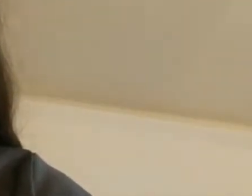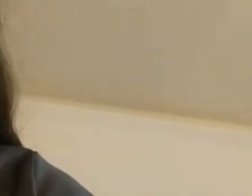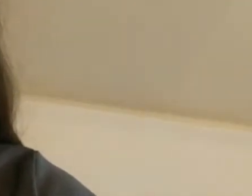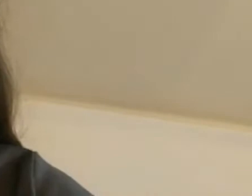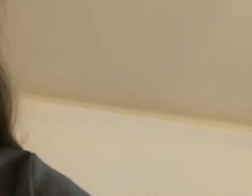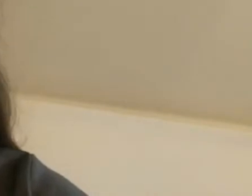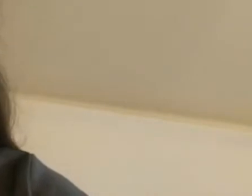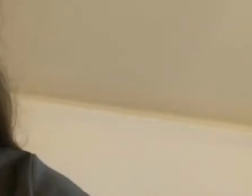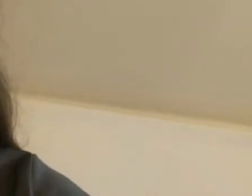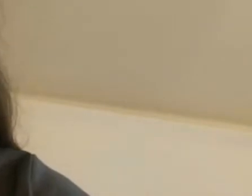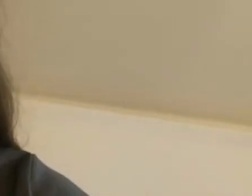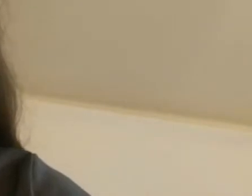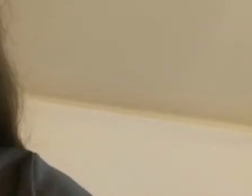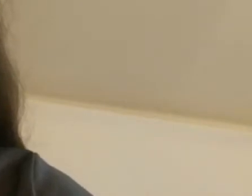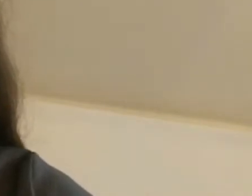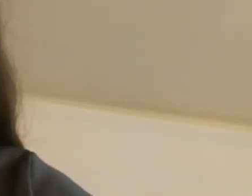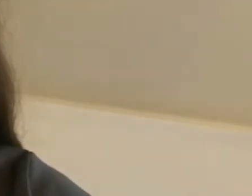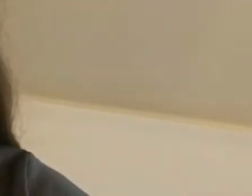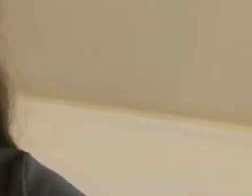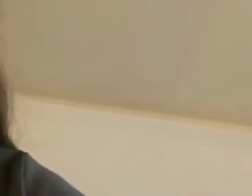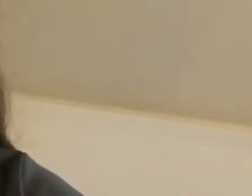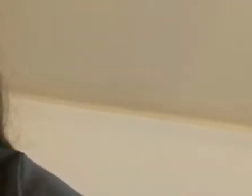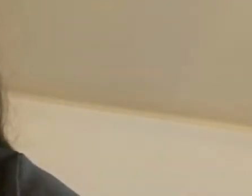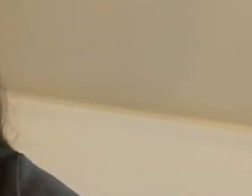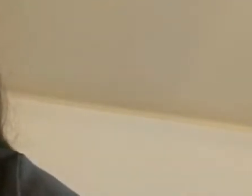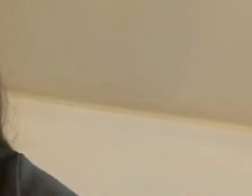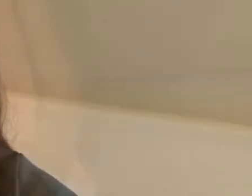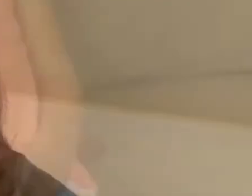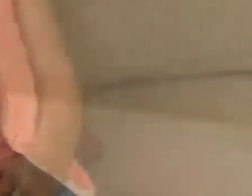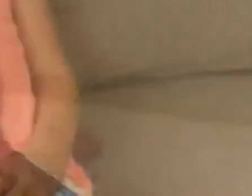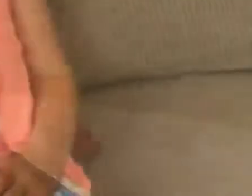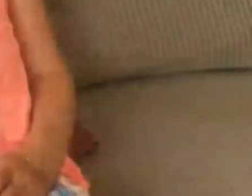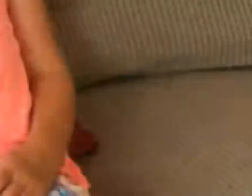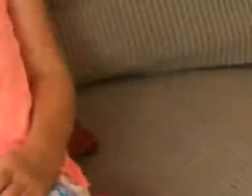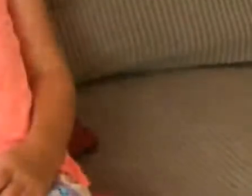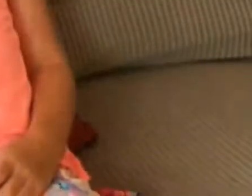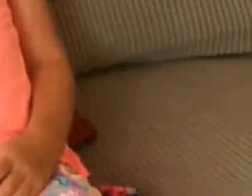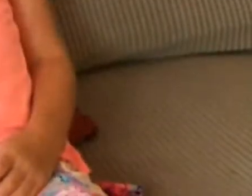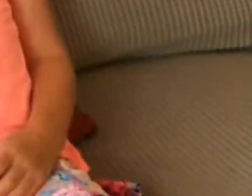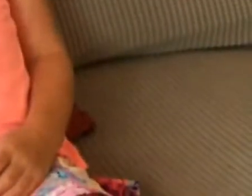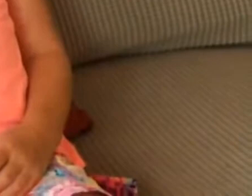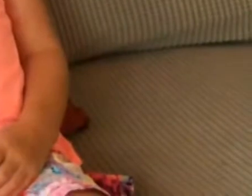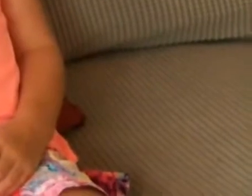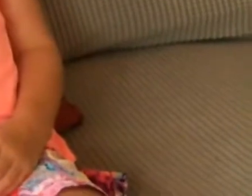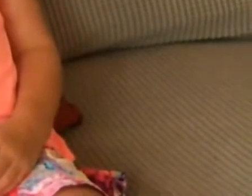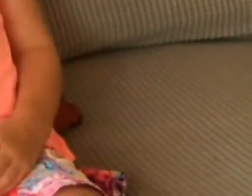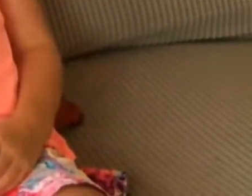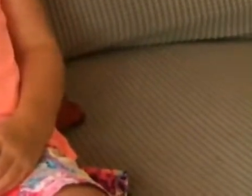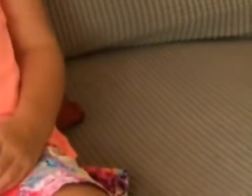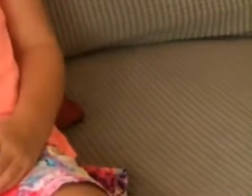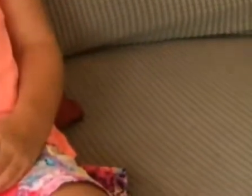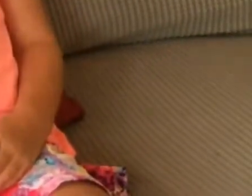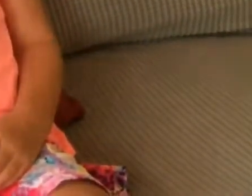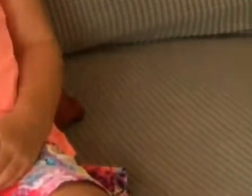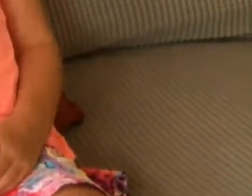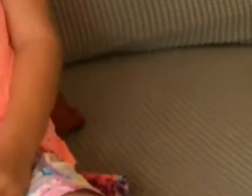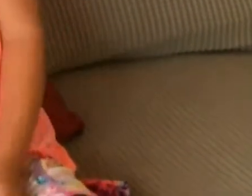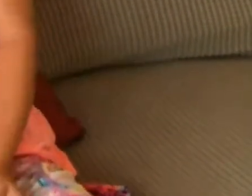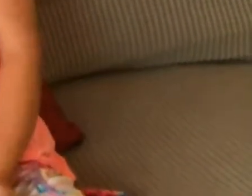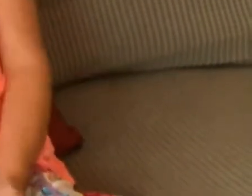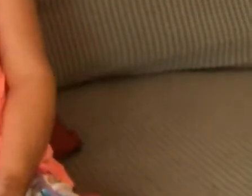freedom. And friends, today's is just like that. Today's song is called Swing Low, Sweet Chariot. You may remember this from